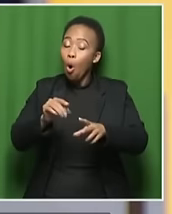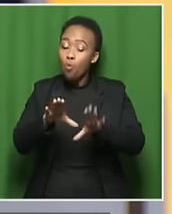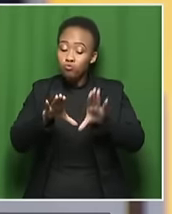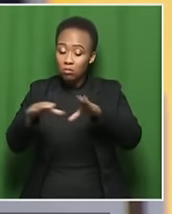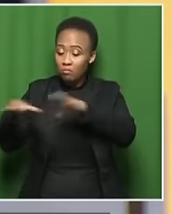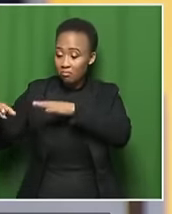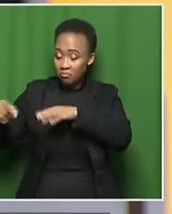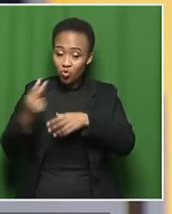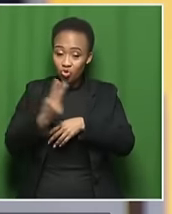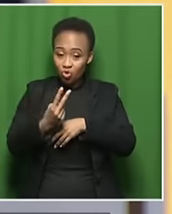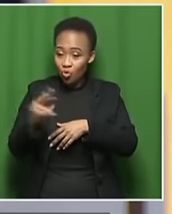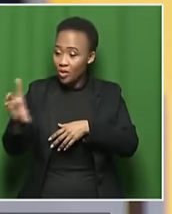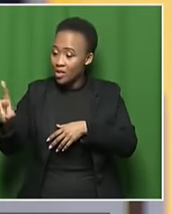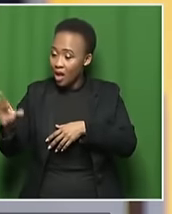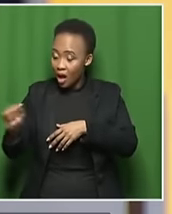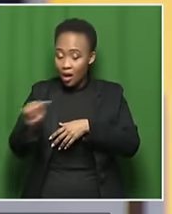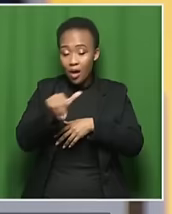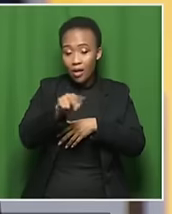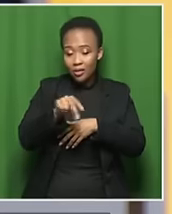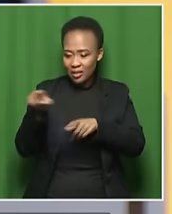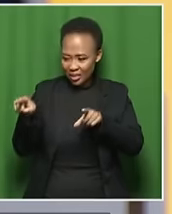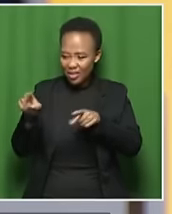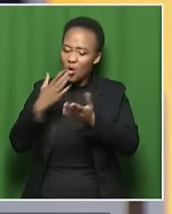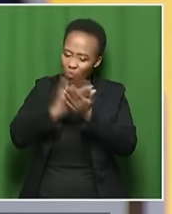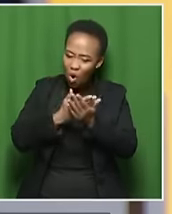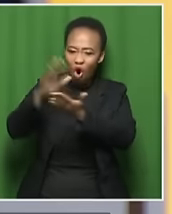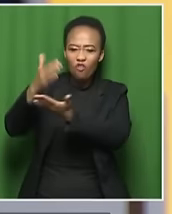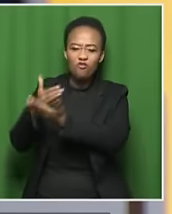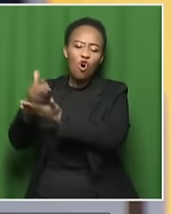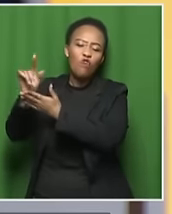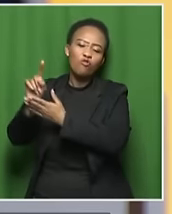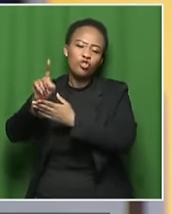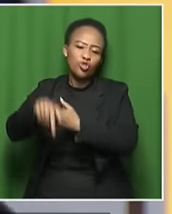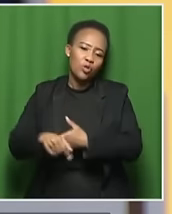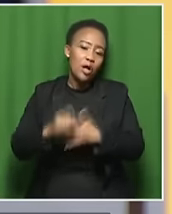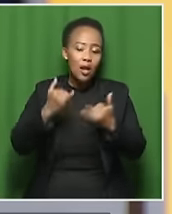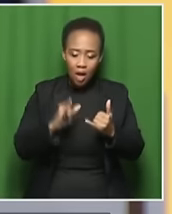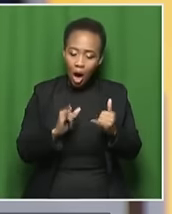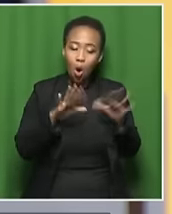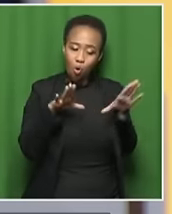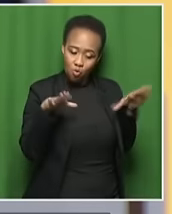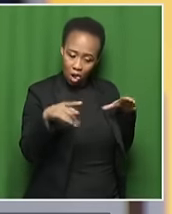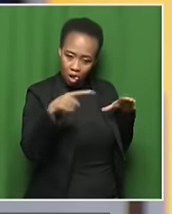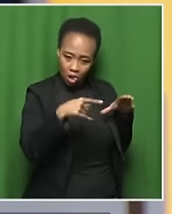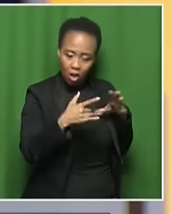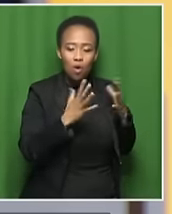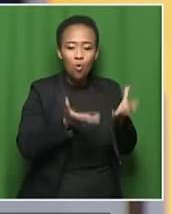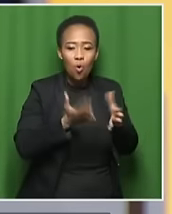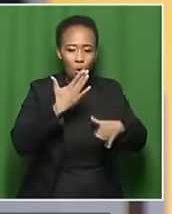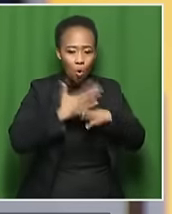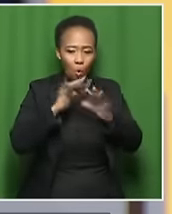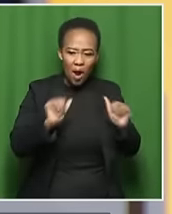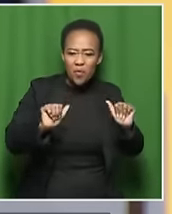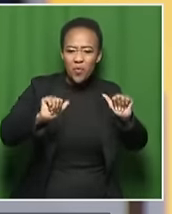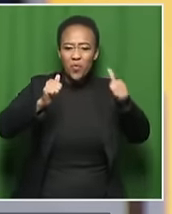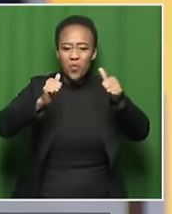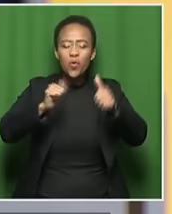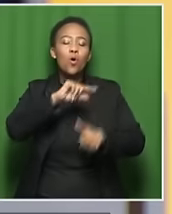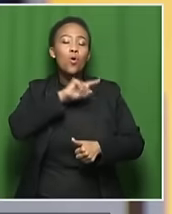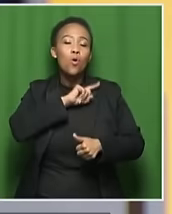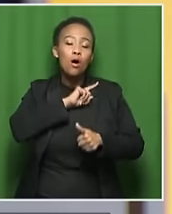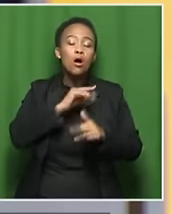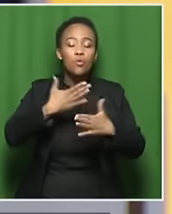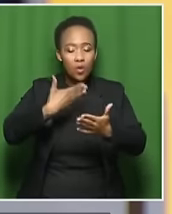out of power, out of coalition, and we find each other and work well together to build a South